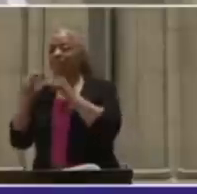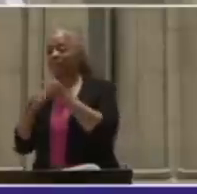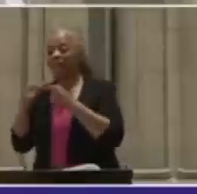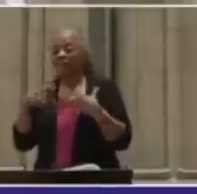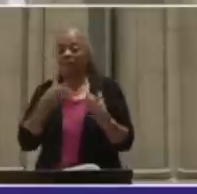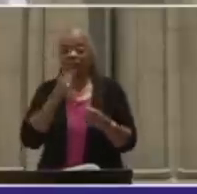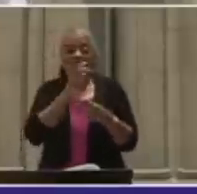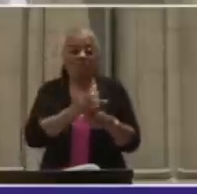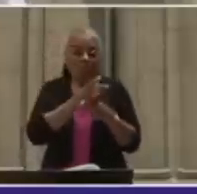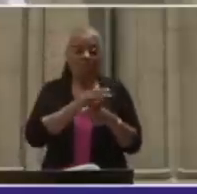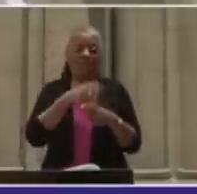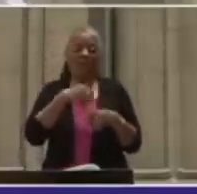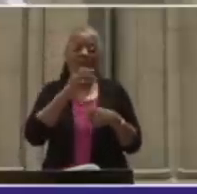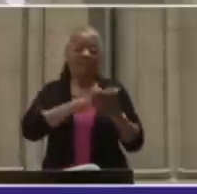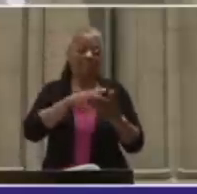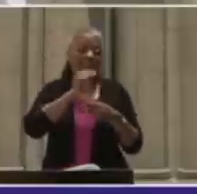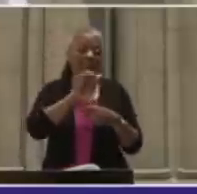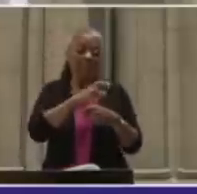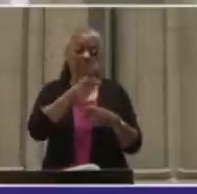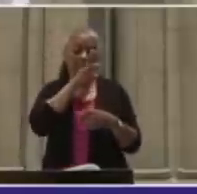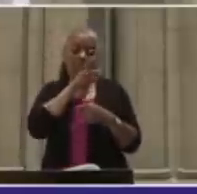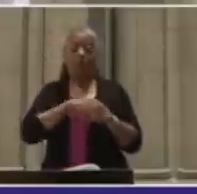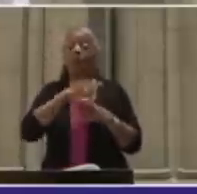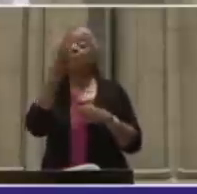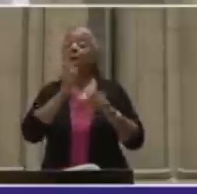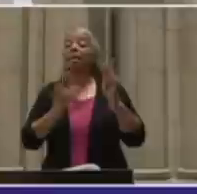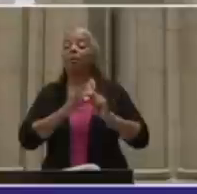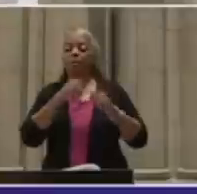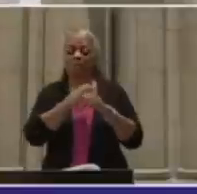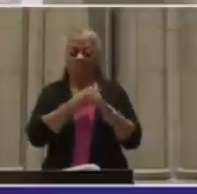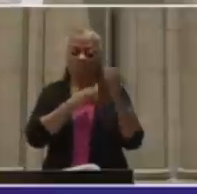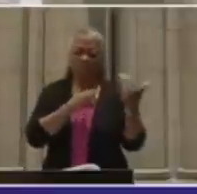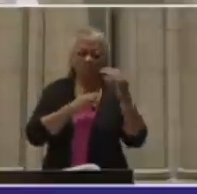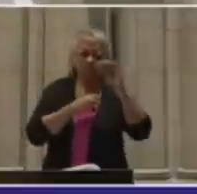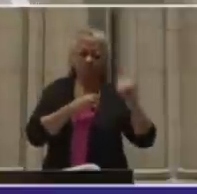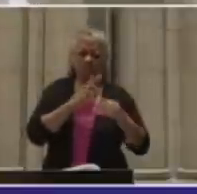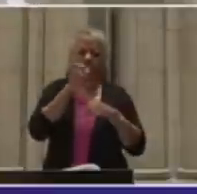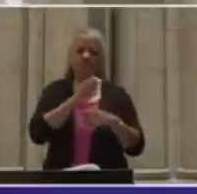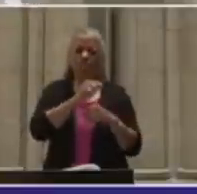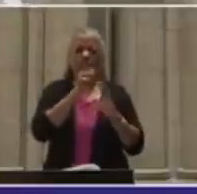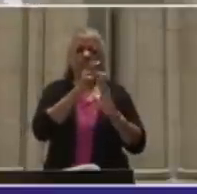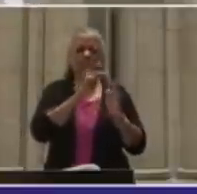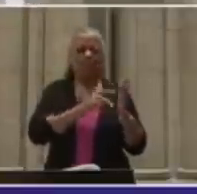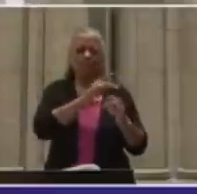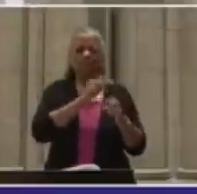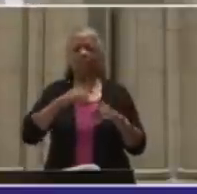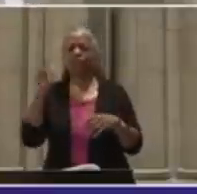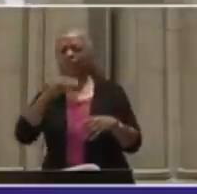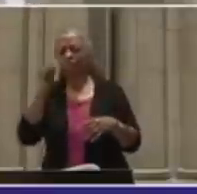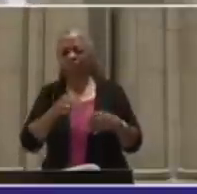clean air and clean water. Blacks make up 13% of the U.S. population, but 25% of the deaths.